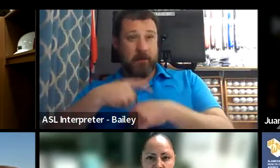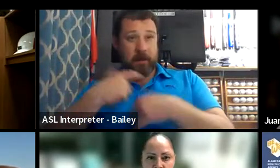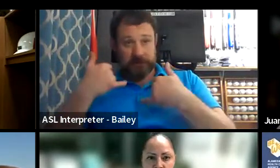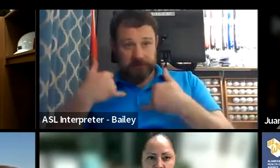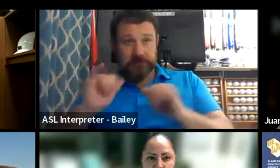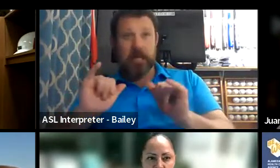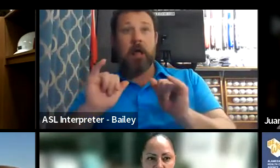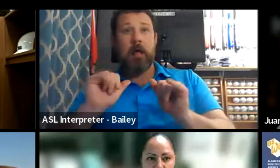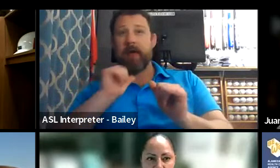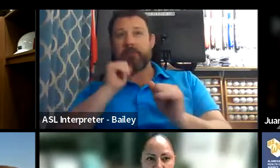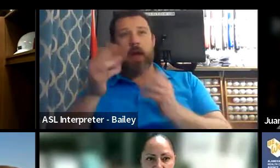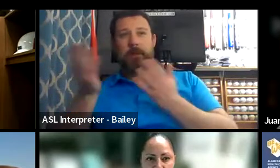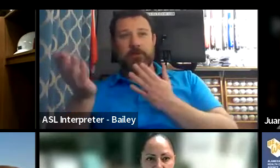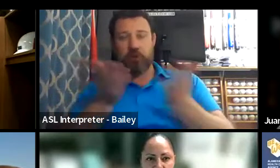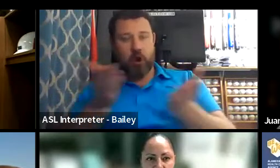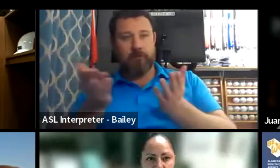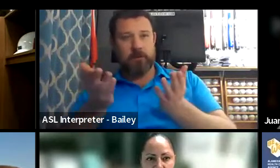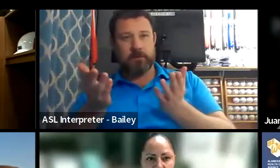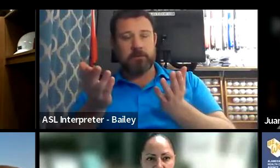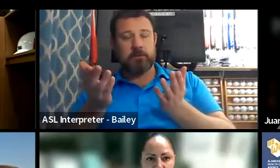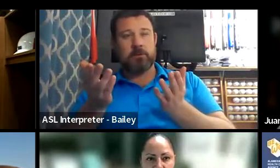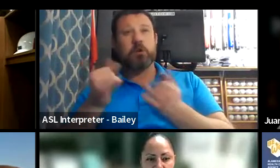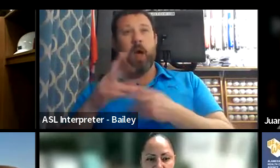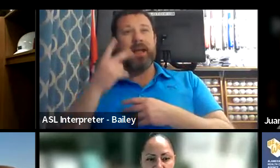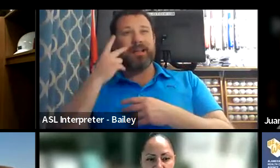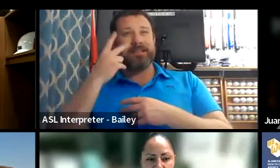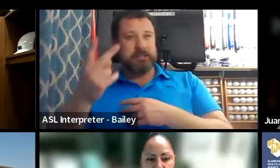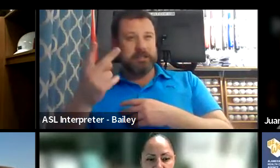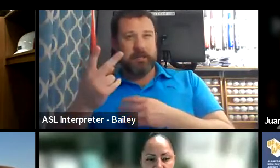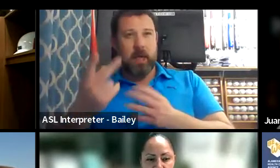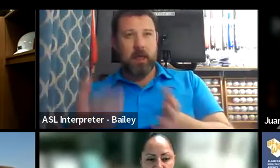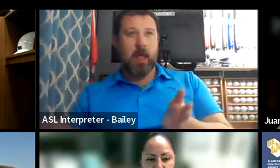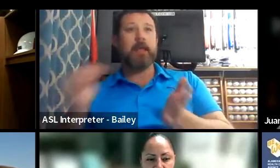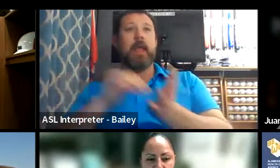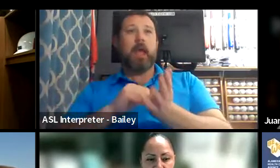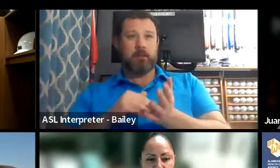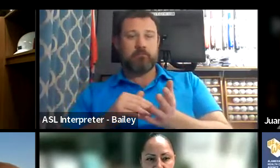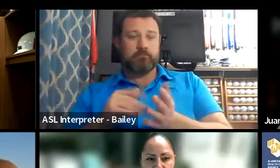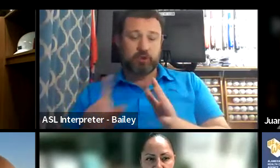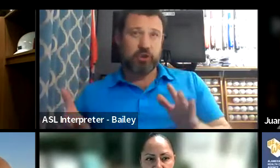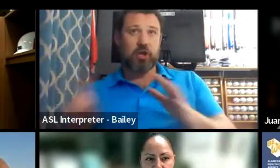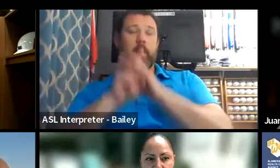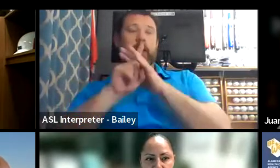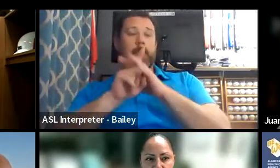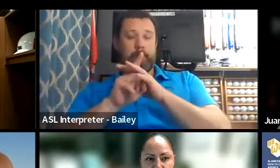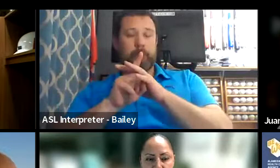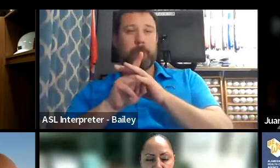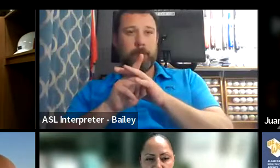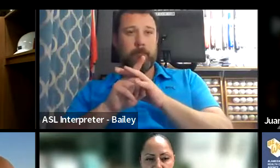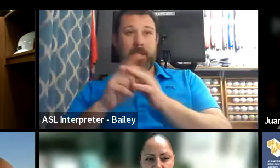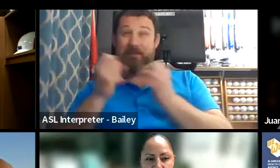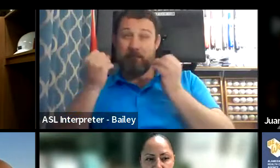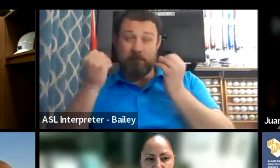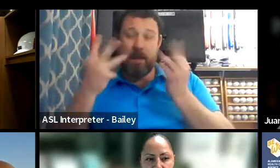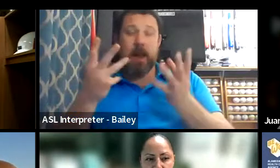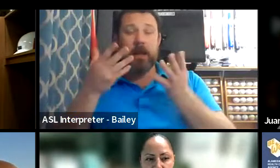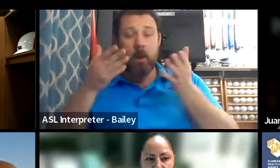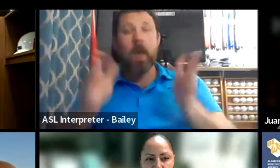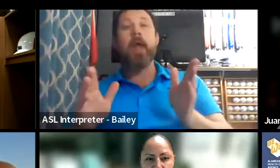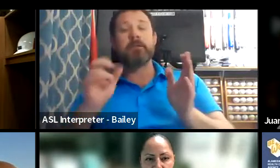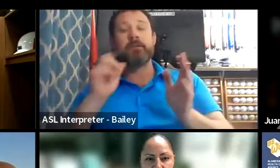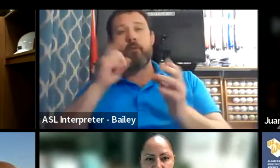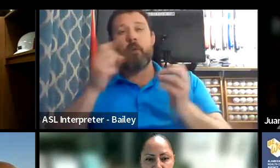not been serviced. I can see that, yet again, rearing its ugly head in many ways and for